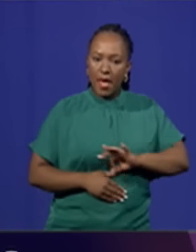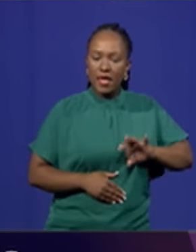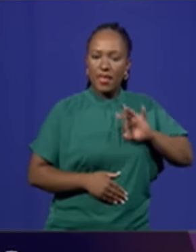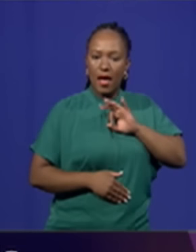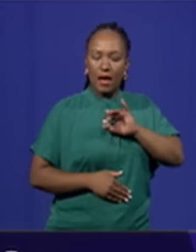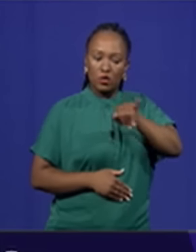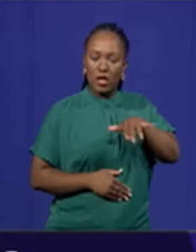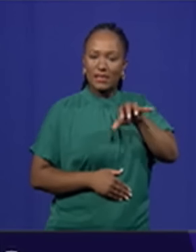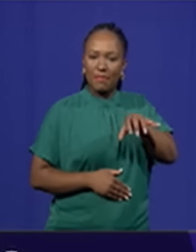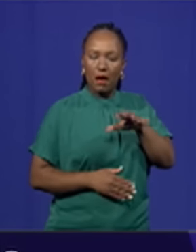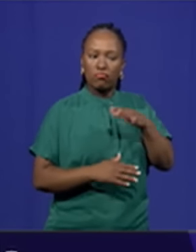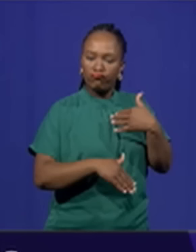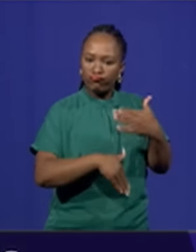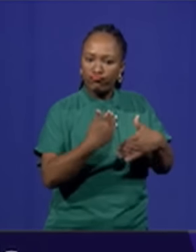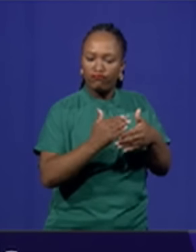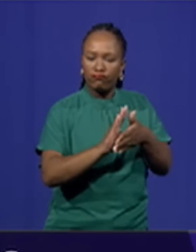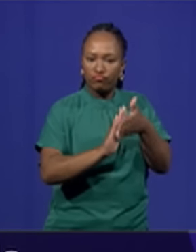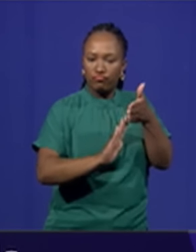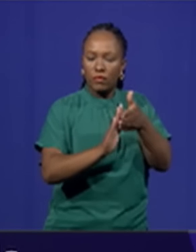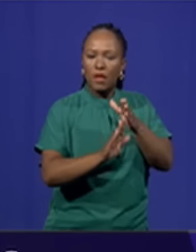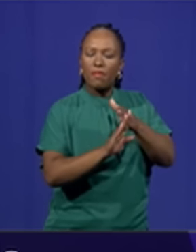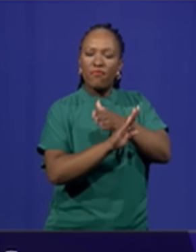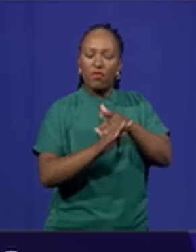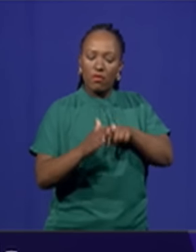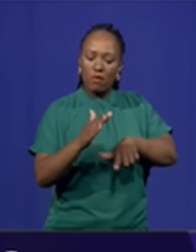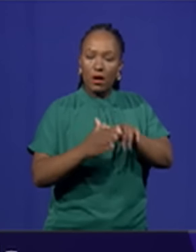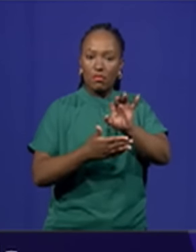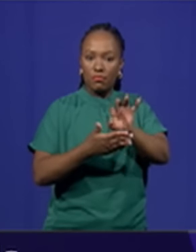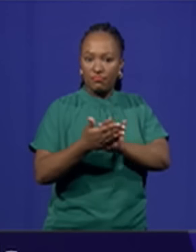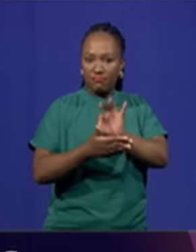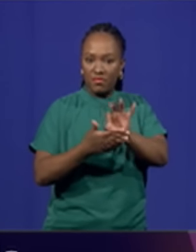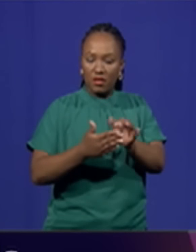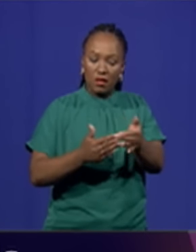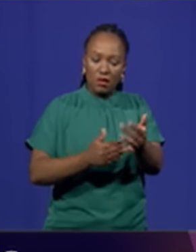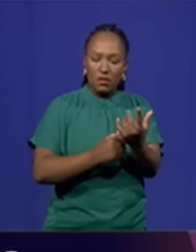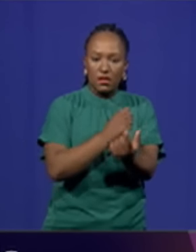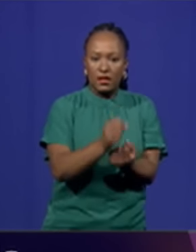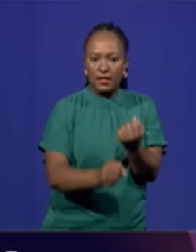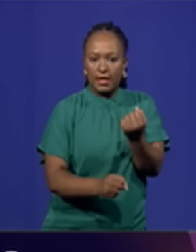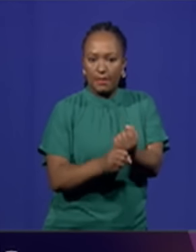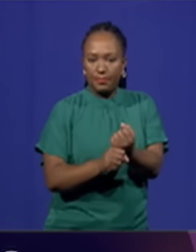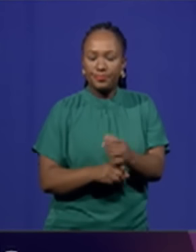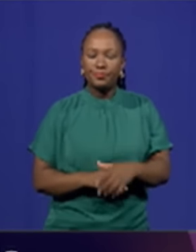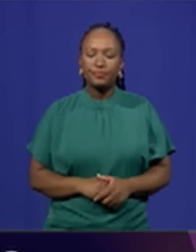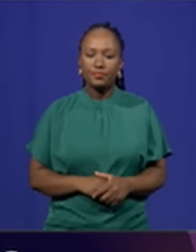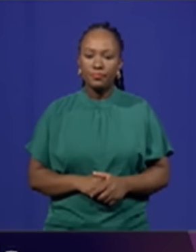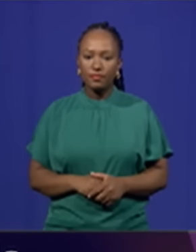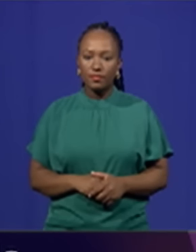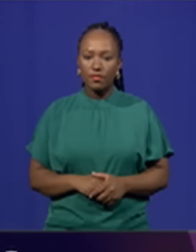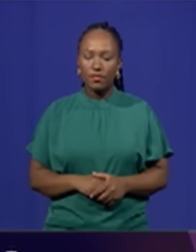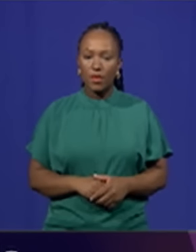wa Johannesburg pele ga ditlhopho tsa dipuso selegae tsa monongwaga. We are the party